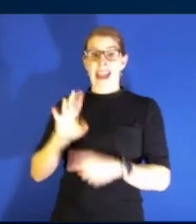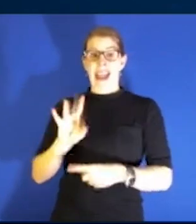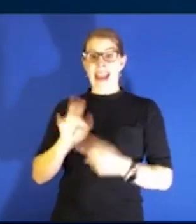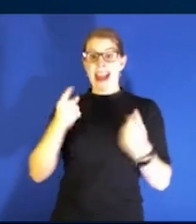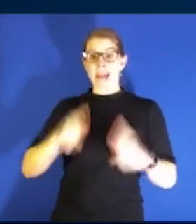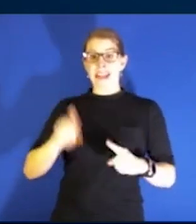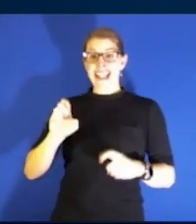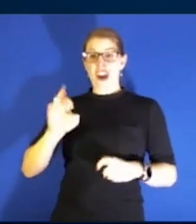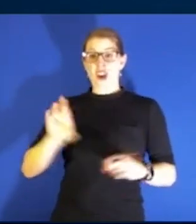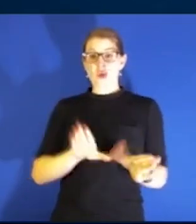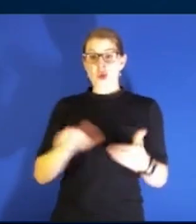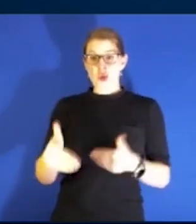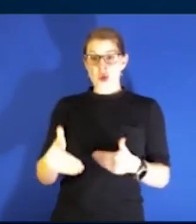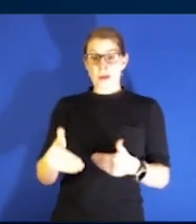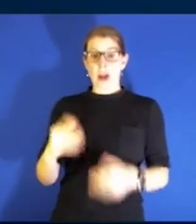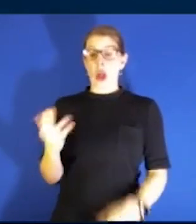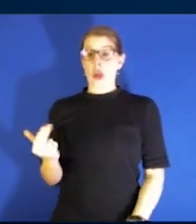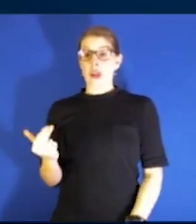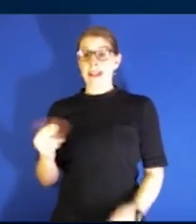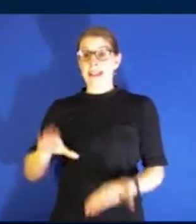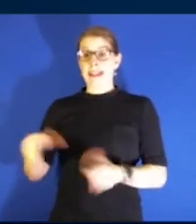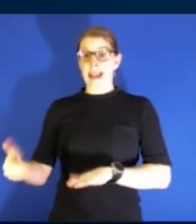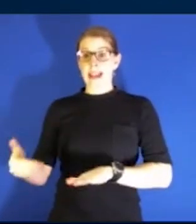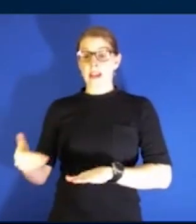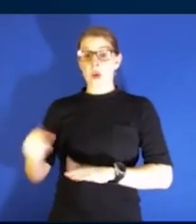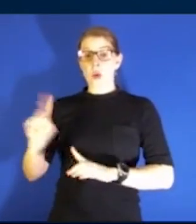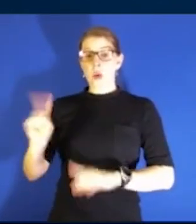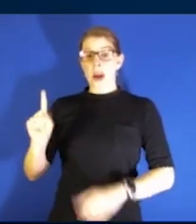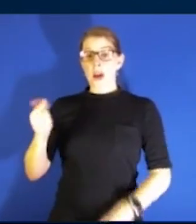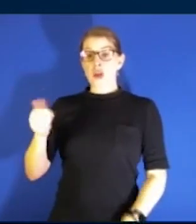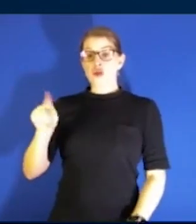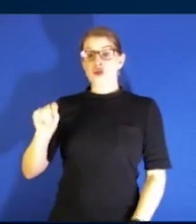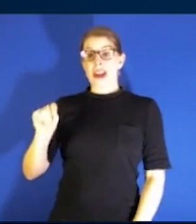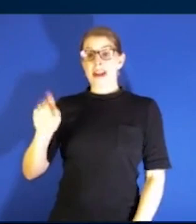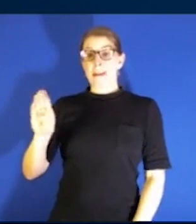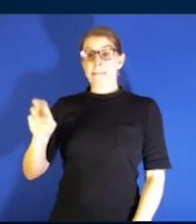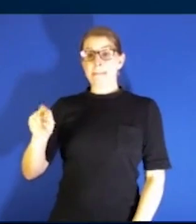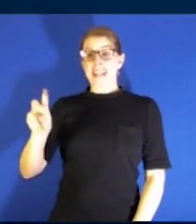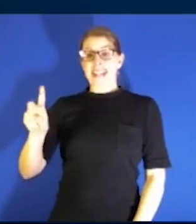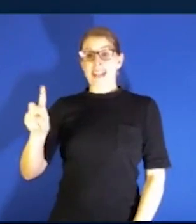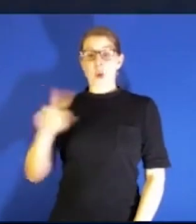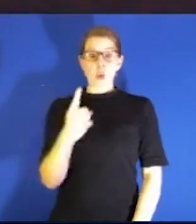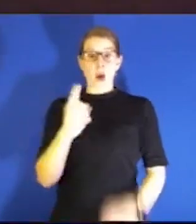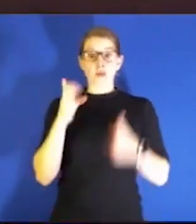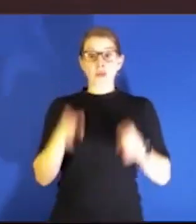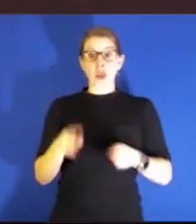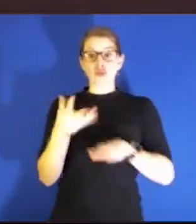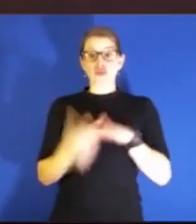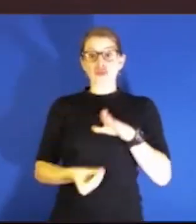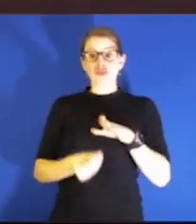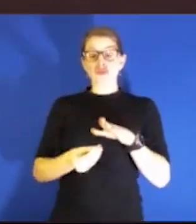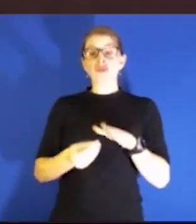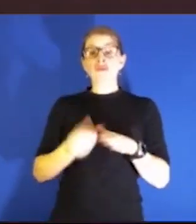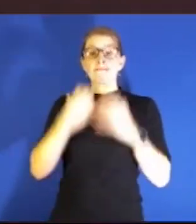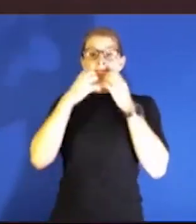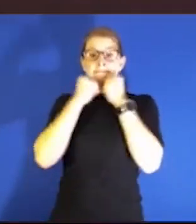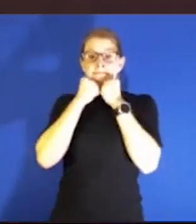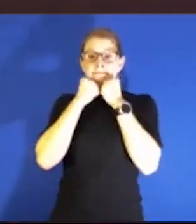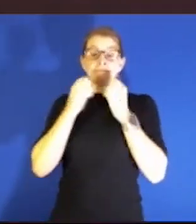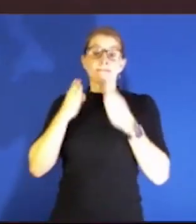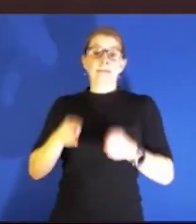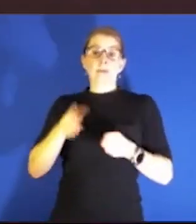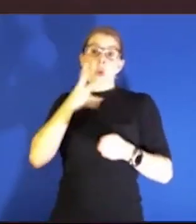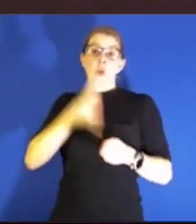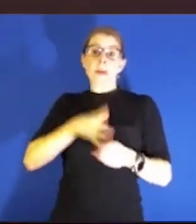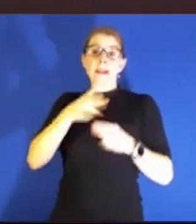room, 13 of those deaths out of Great Bend. One of those people who lost a loved one to this virus is a woman named